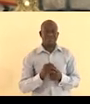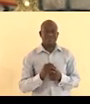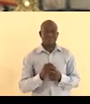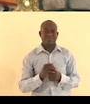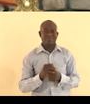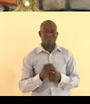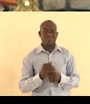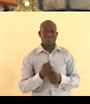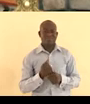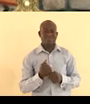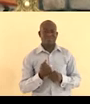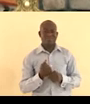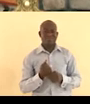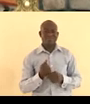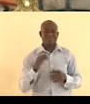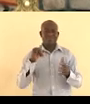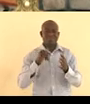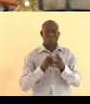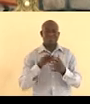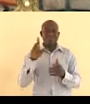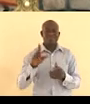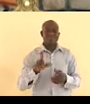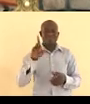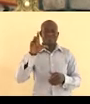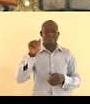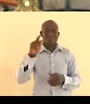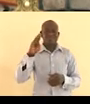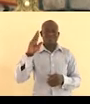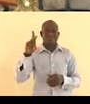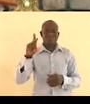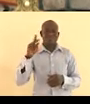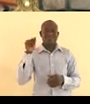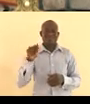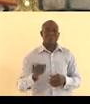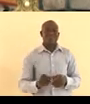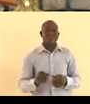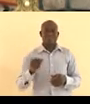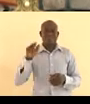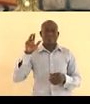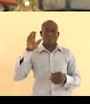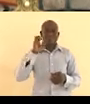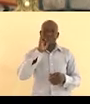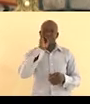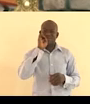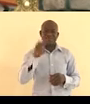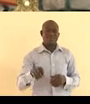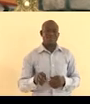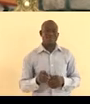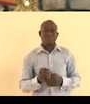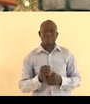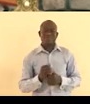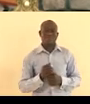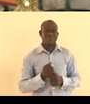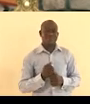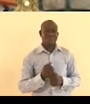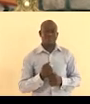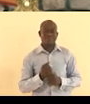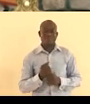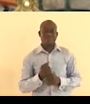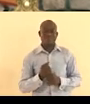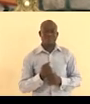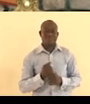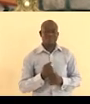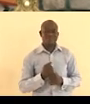see. Do you understand? It is likened to occultism. It's close to occultism.